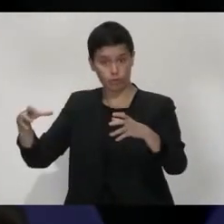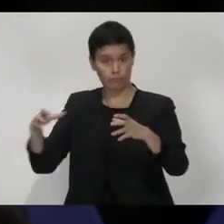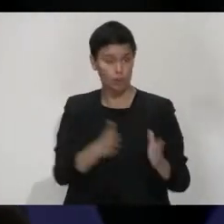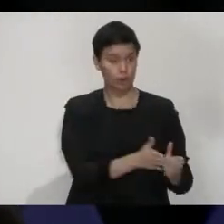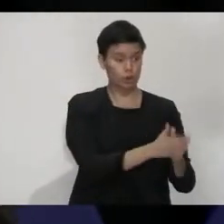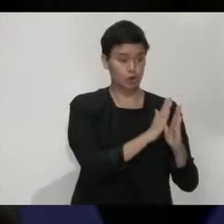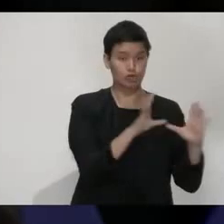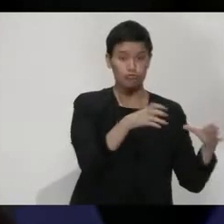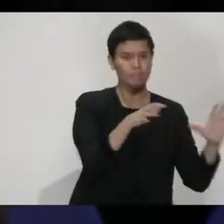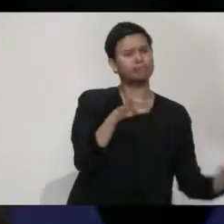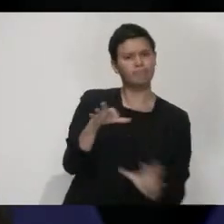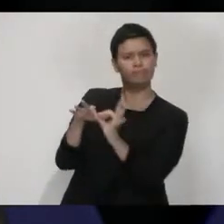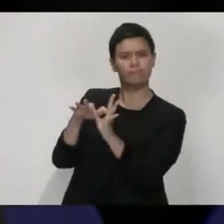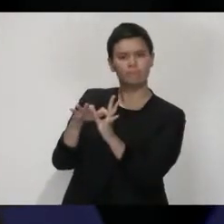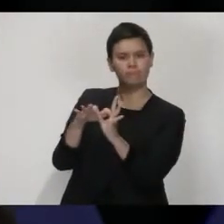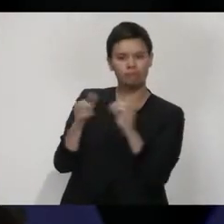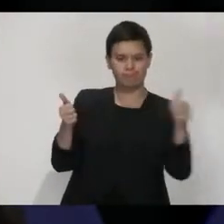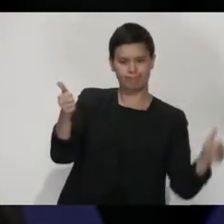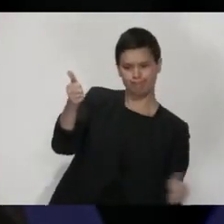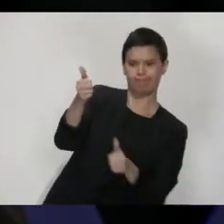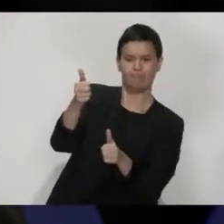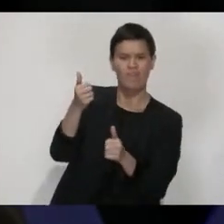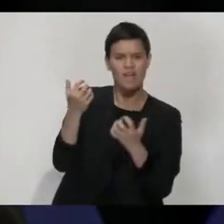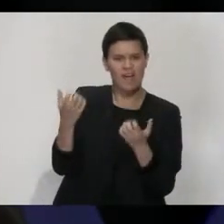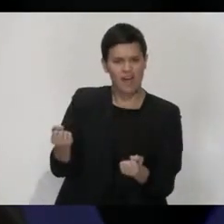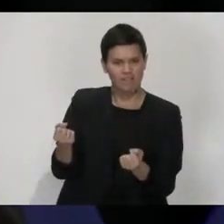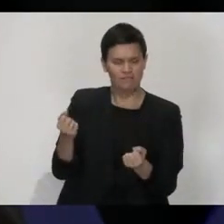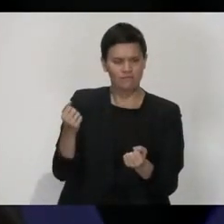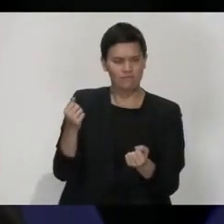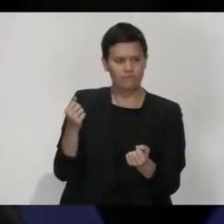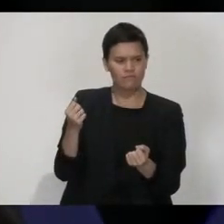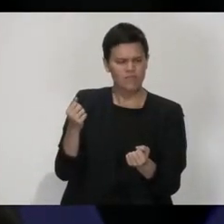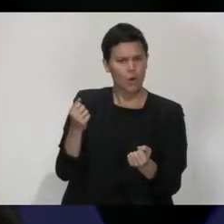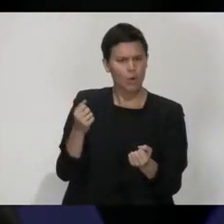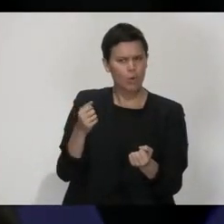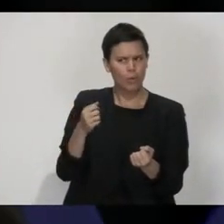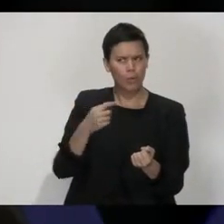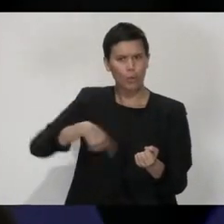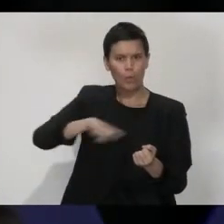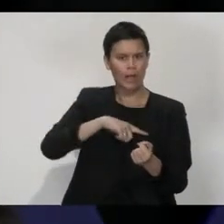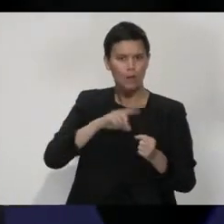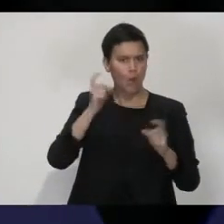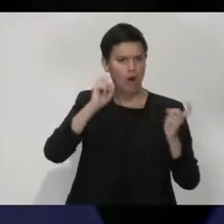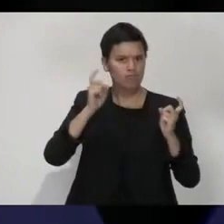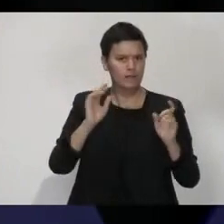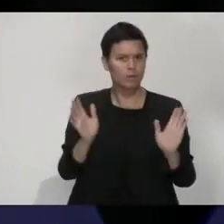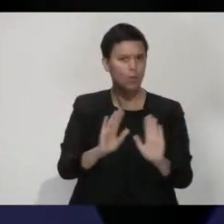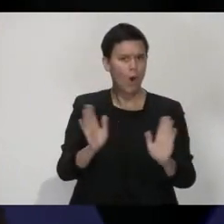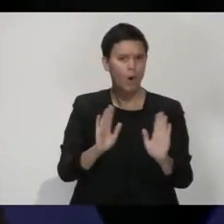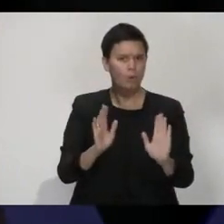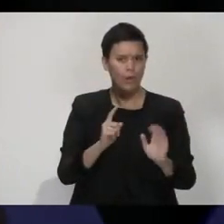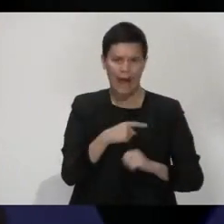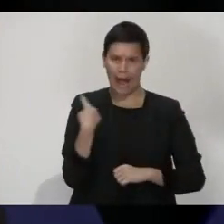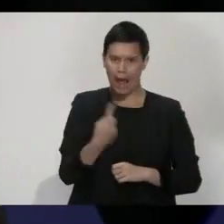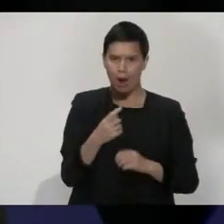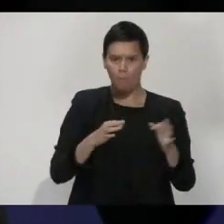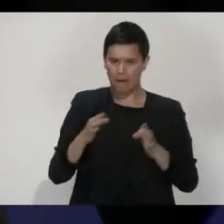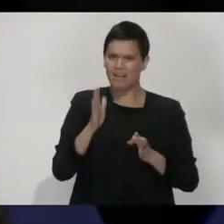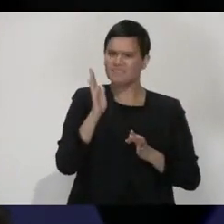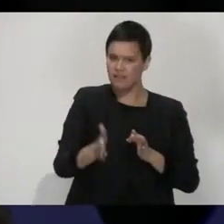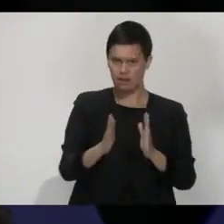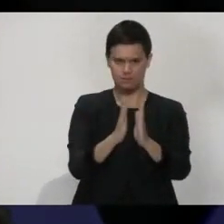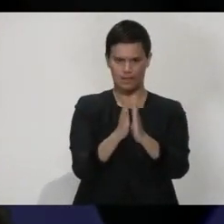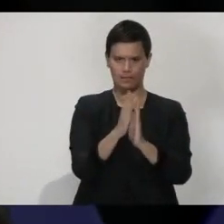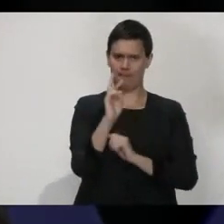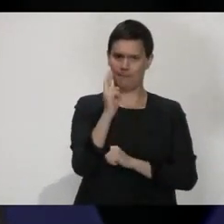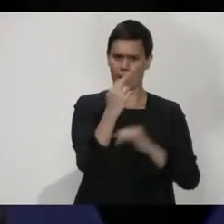would, it hasn't breached out beyond there, and it hasn't been as a dramatic thing. So our intention always was to go to level 2, and that's what's